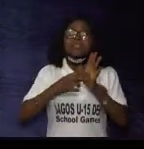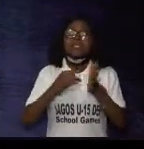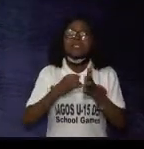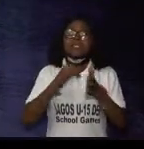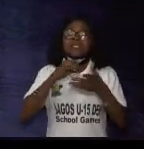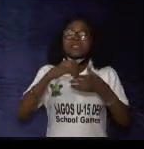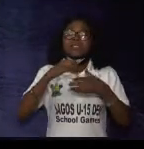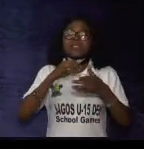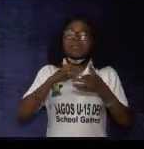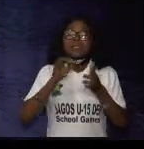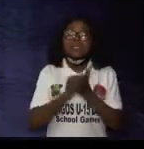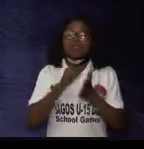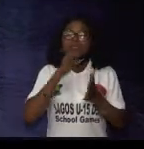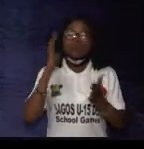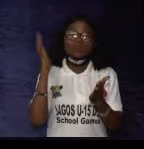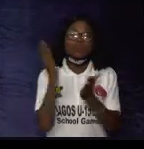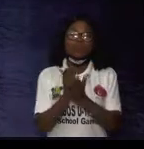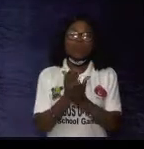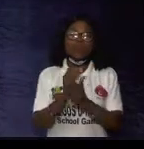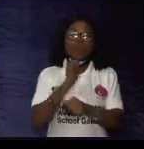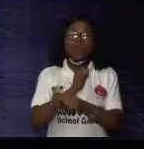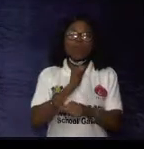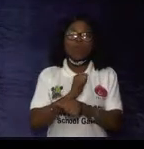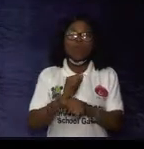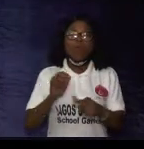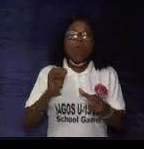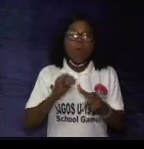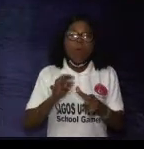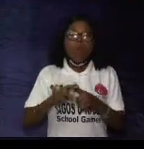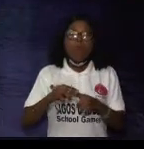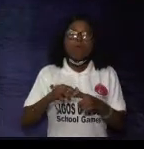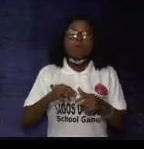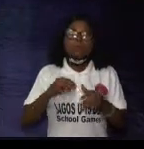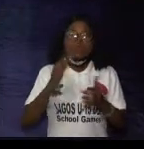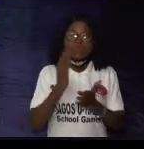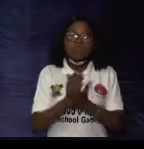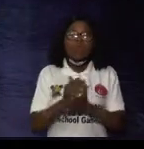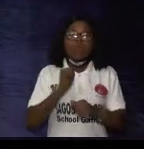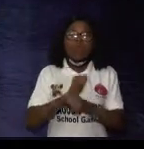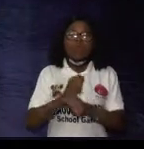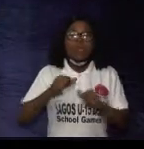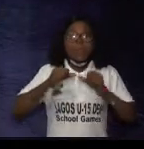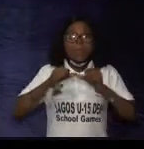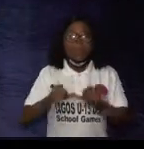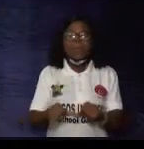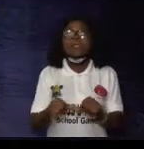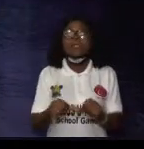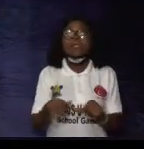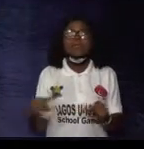it mean? It means to stop work or stop operating permanently.